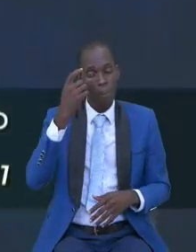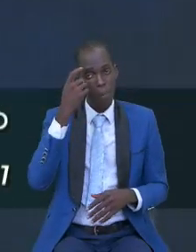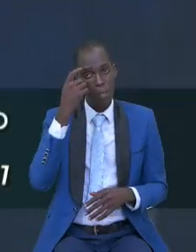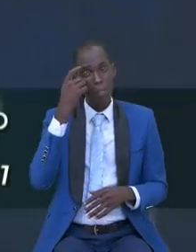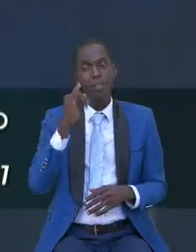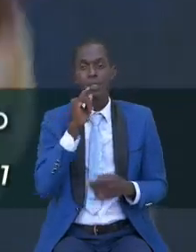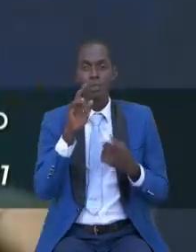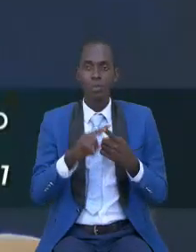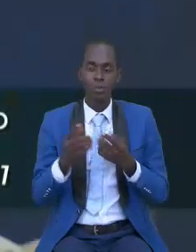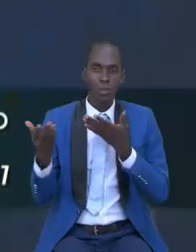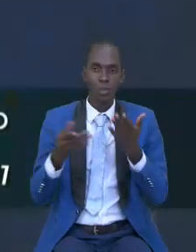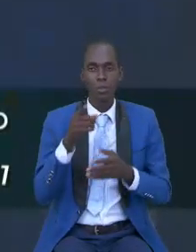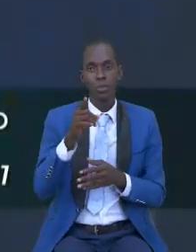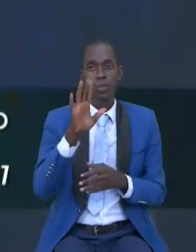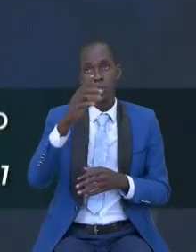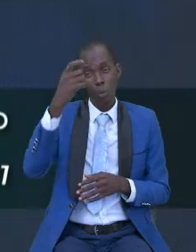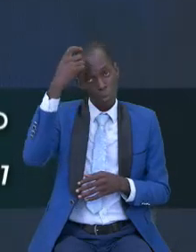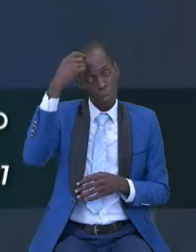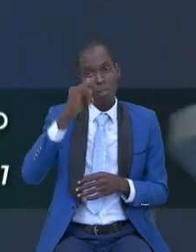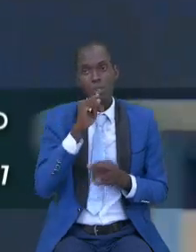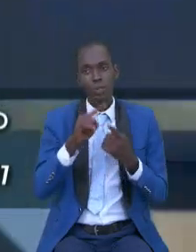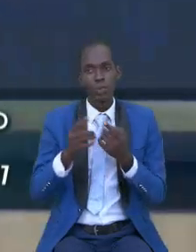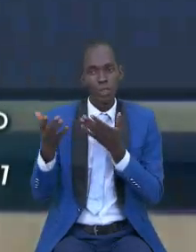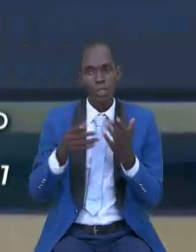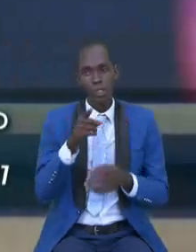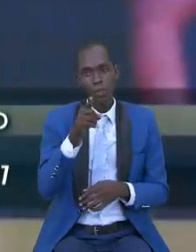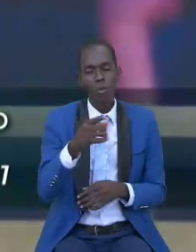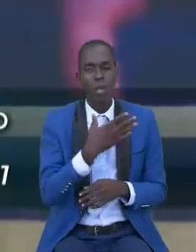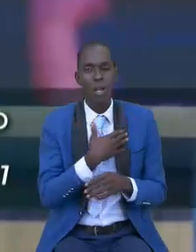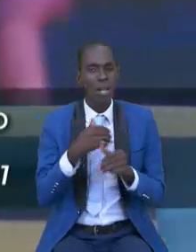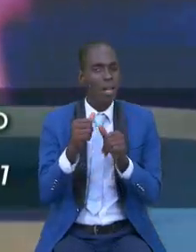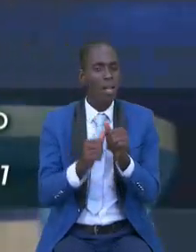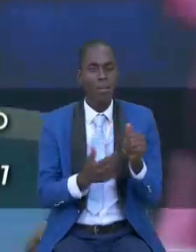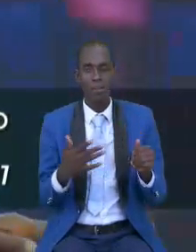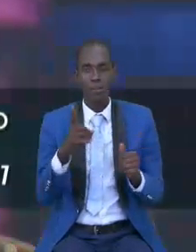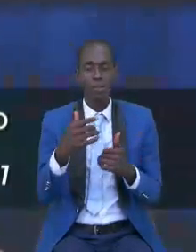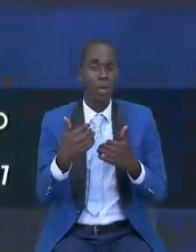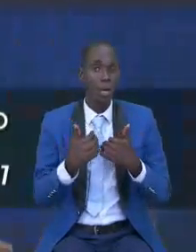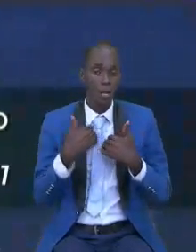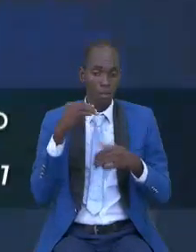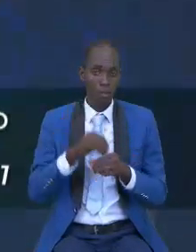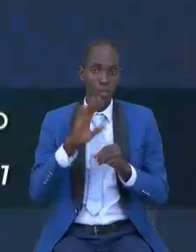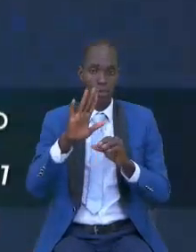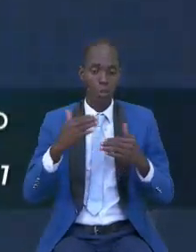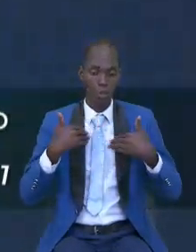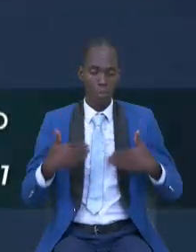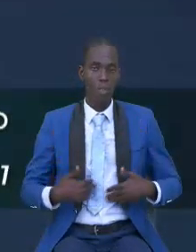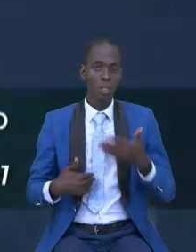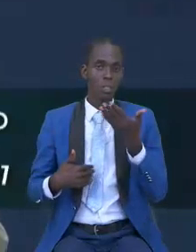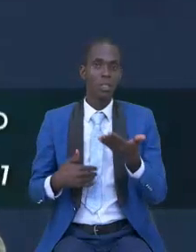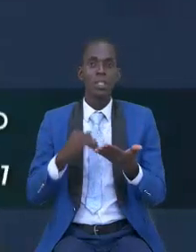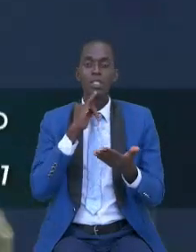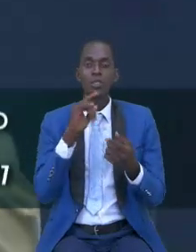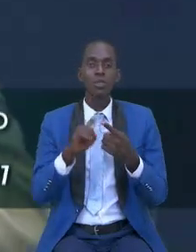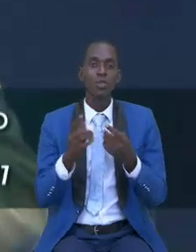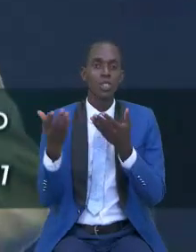to serve you. Your brain is to serve you. And everything you have in your body there is to